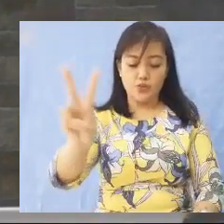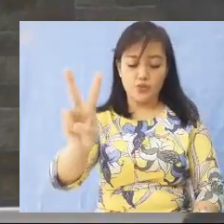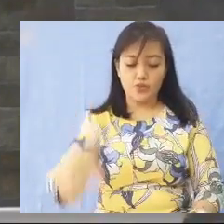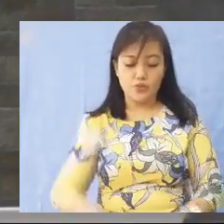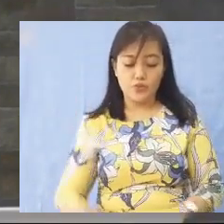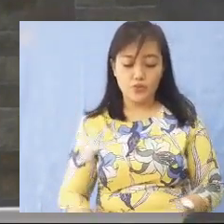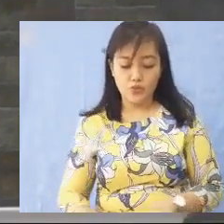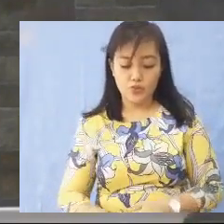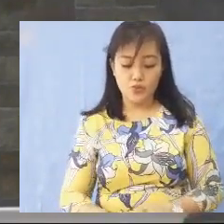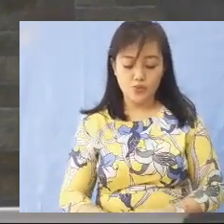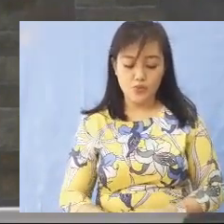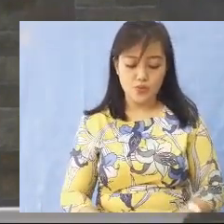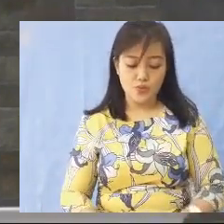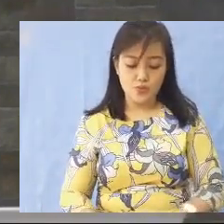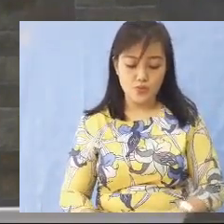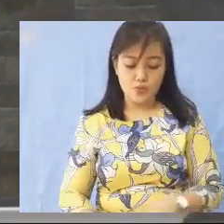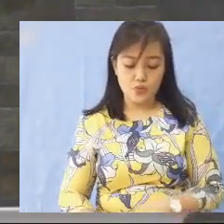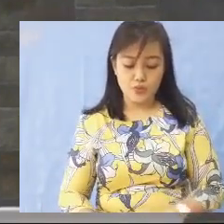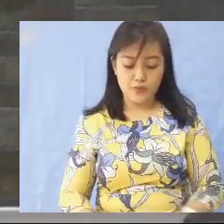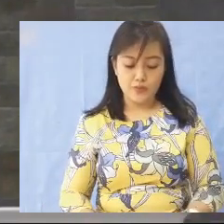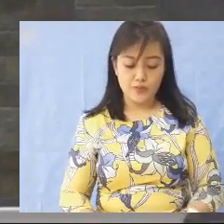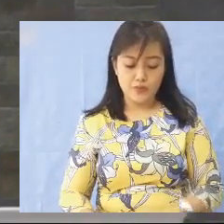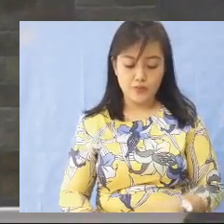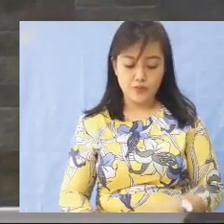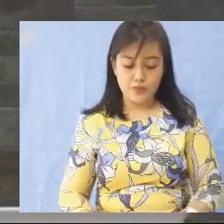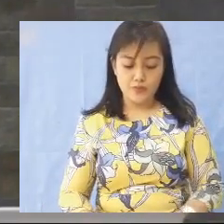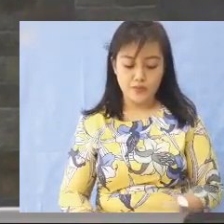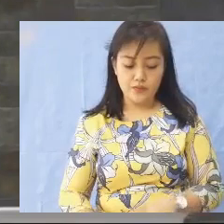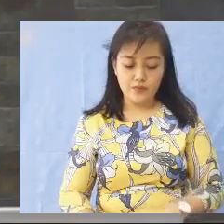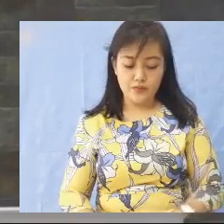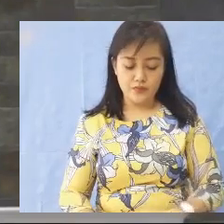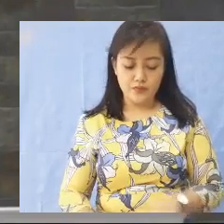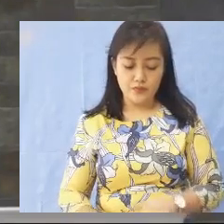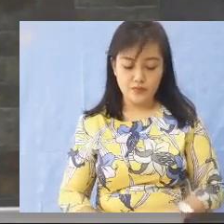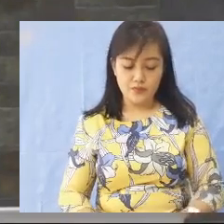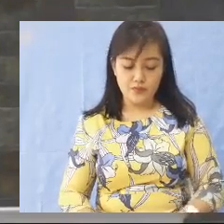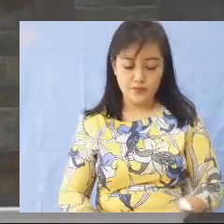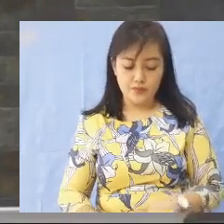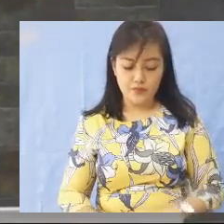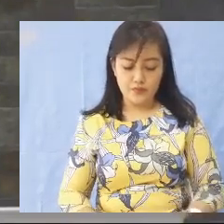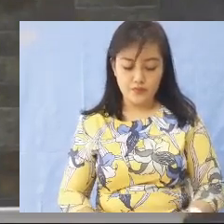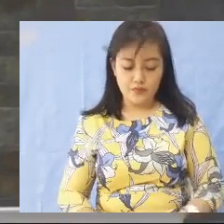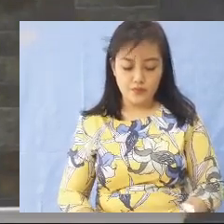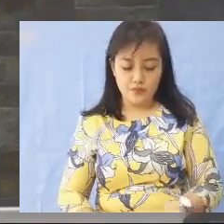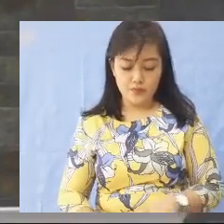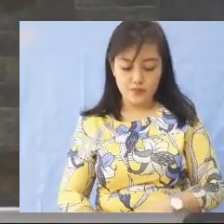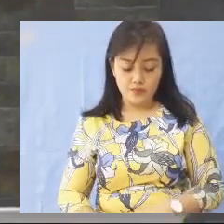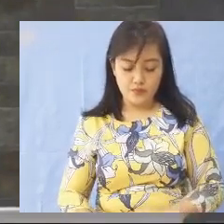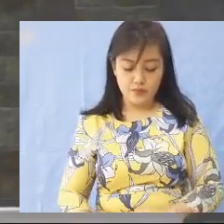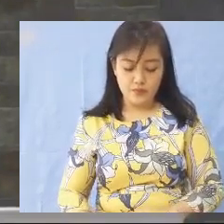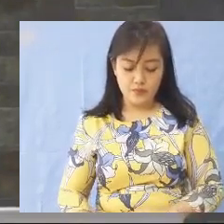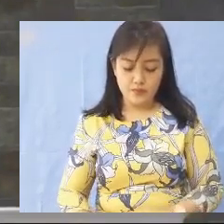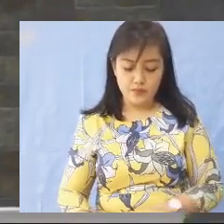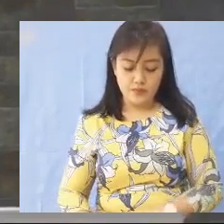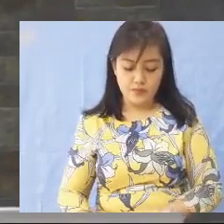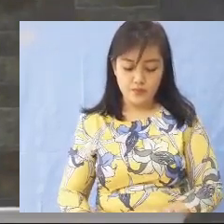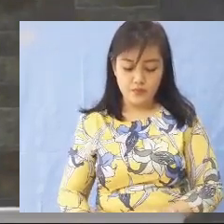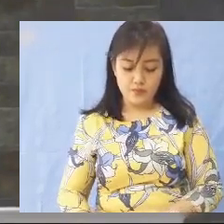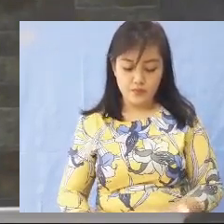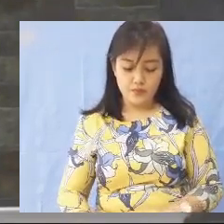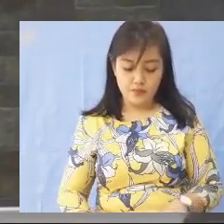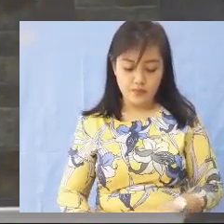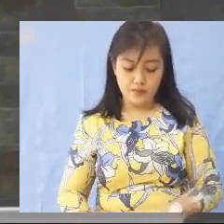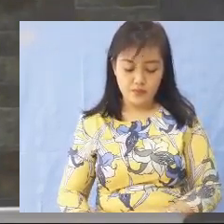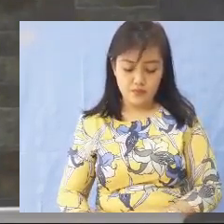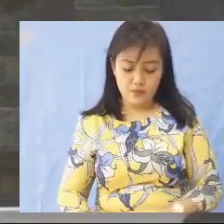me truly from my iniquity and cleanse me from my sin. For I acknowledge